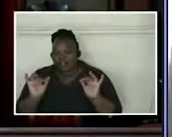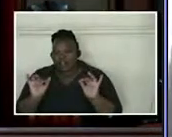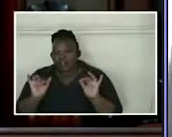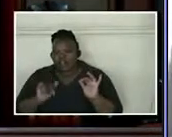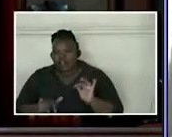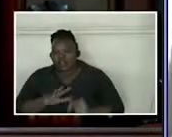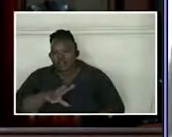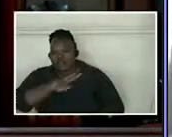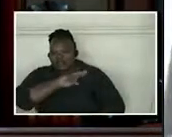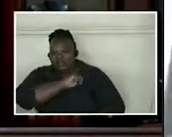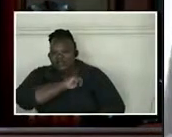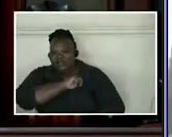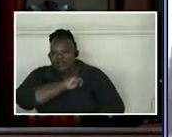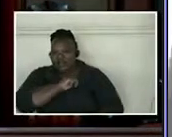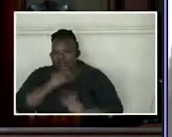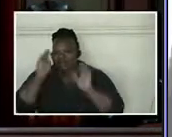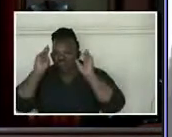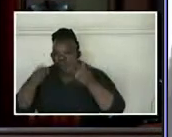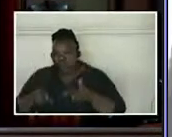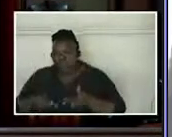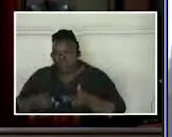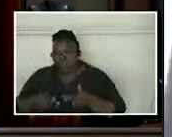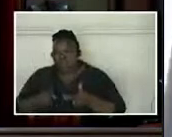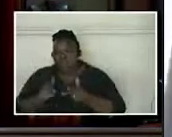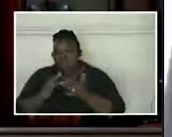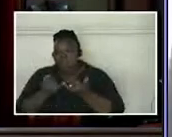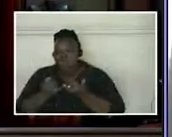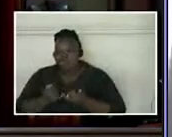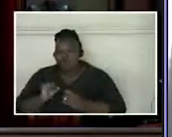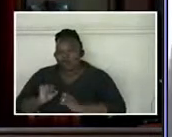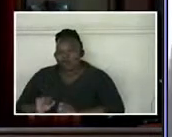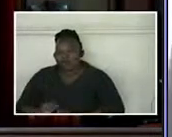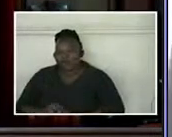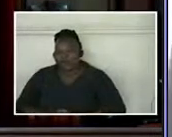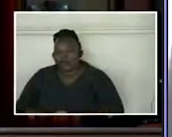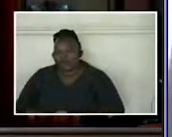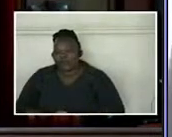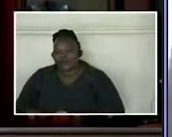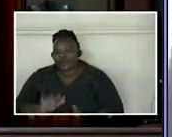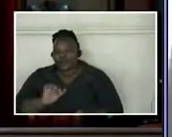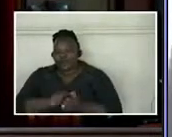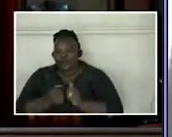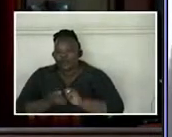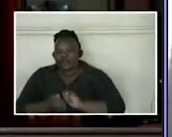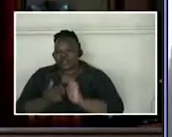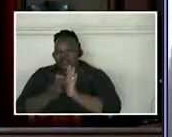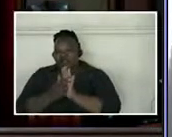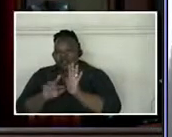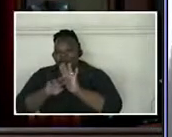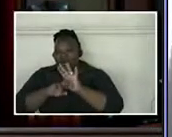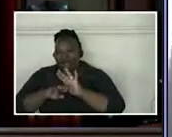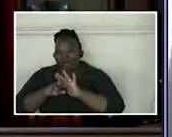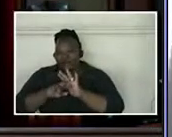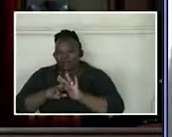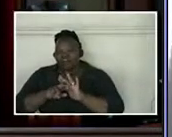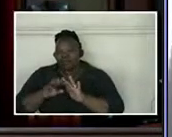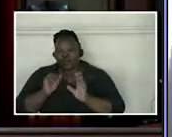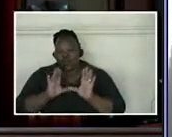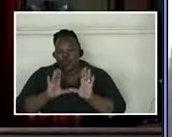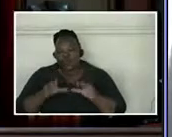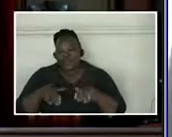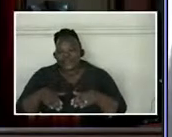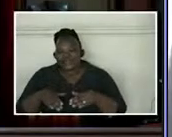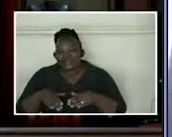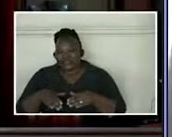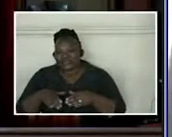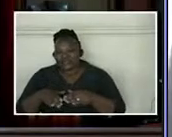lost their loved ones and their possessions the sports and recreation portfolio committee conveys